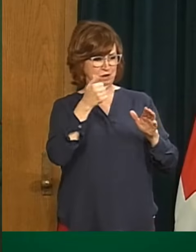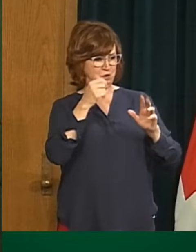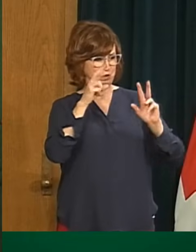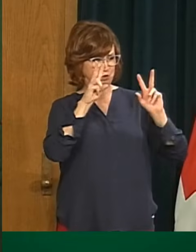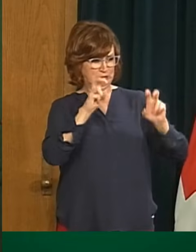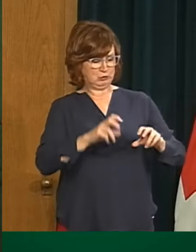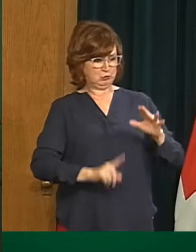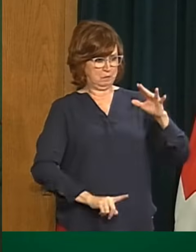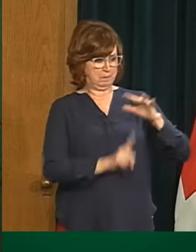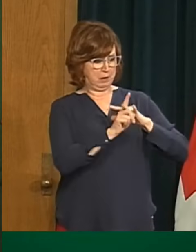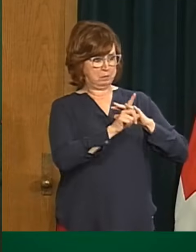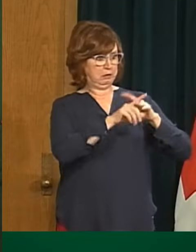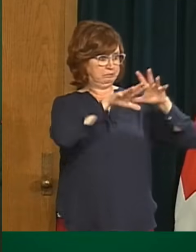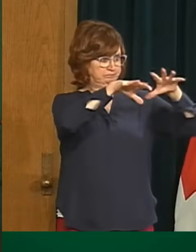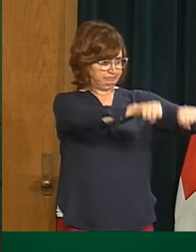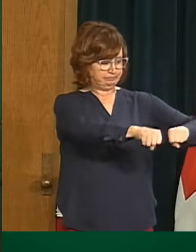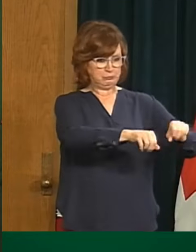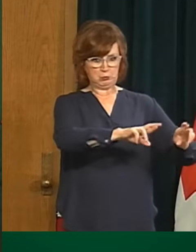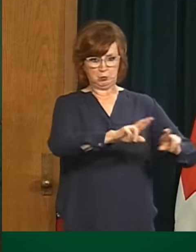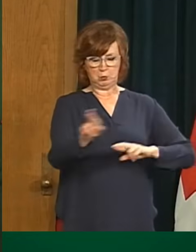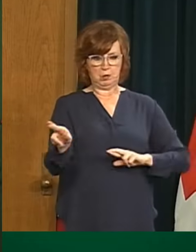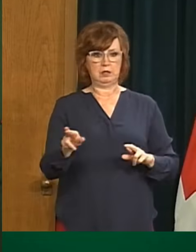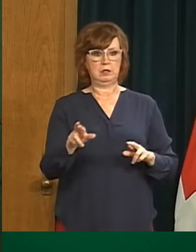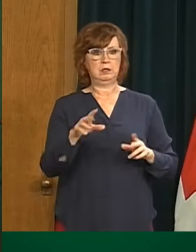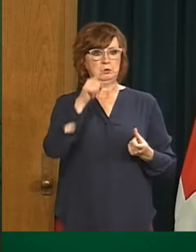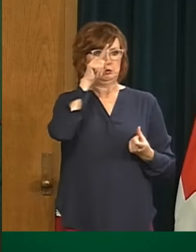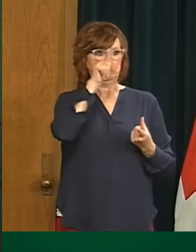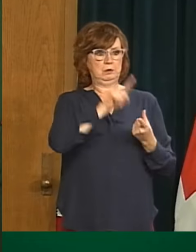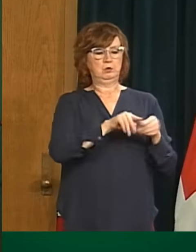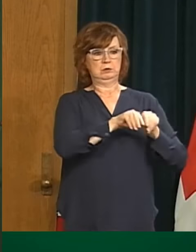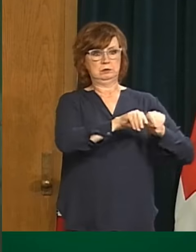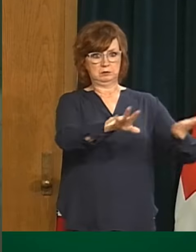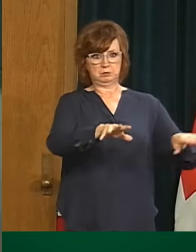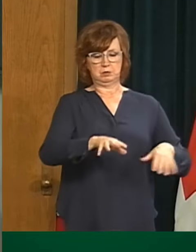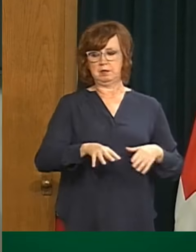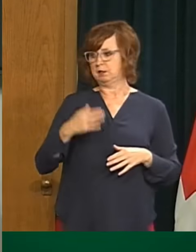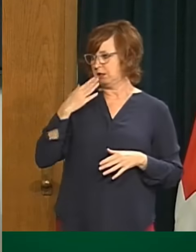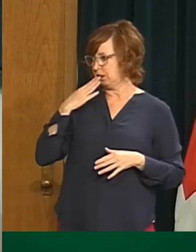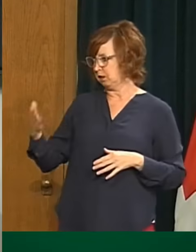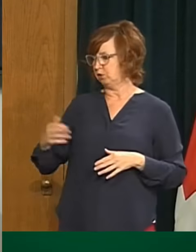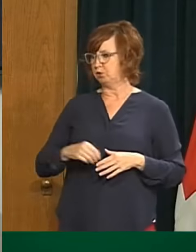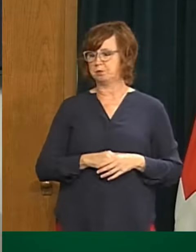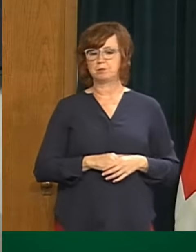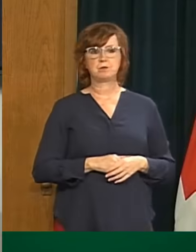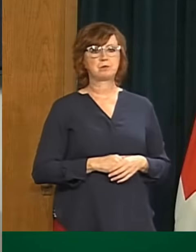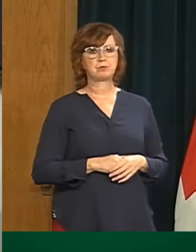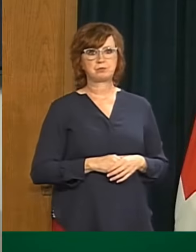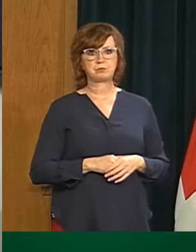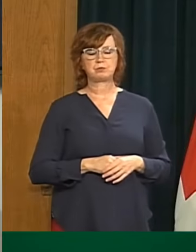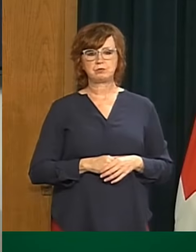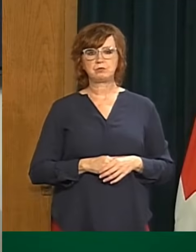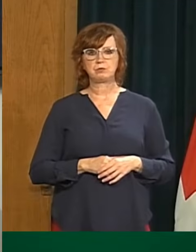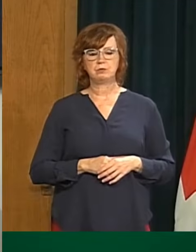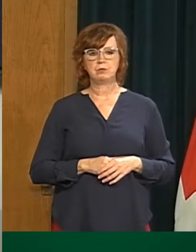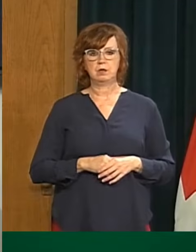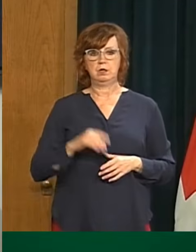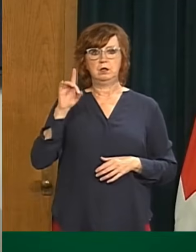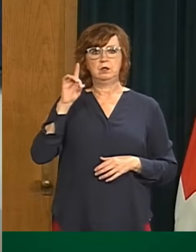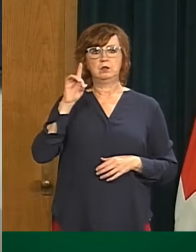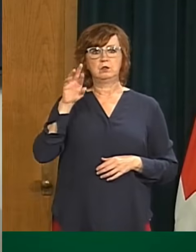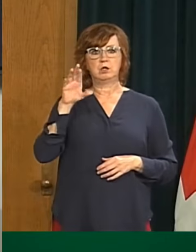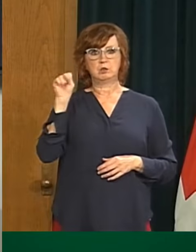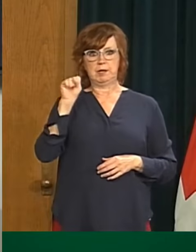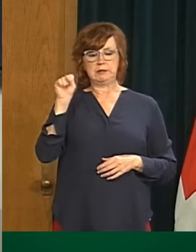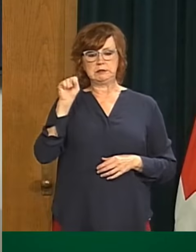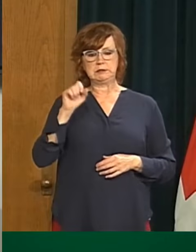be held in a particular region. Doctor? Yes, thank you, Minister. So I'd like to again emphasize that for the